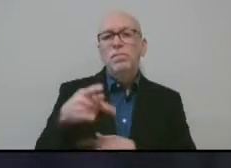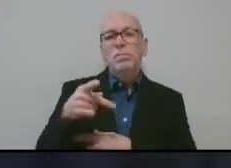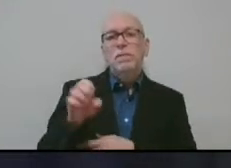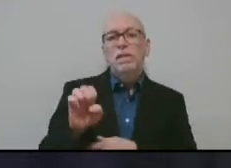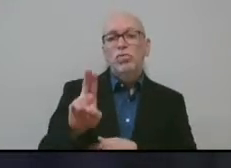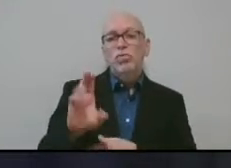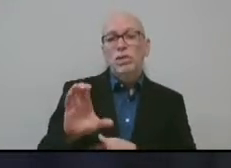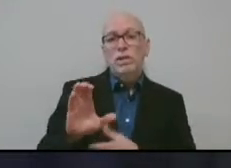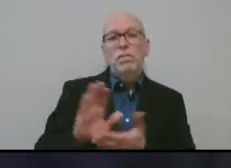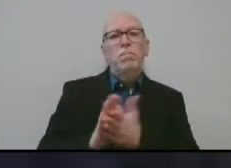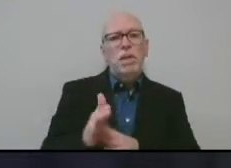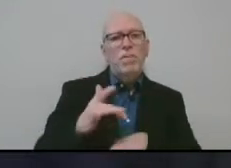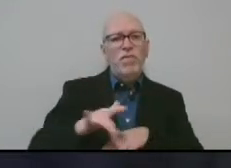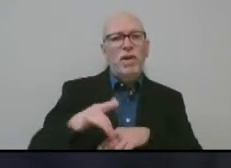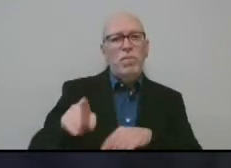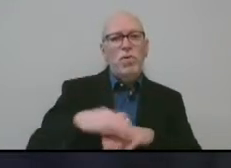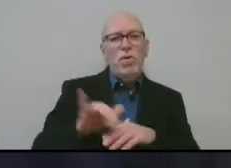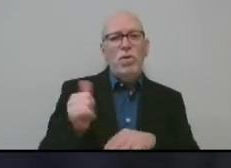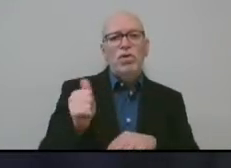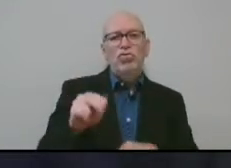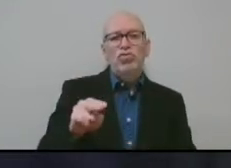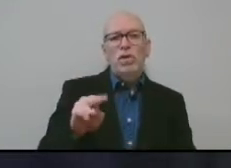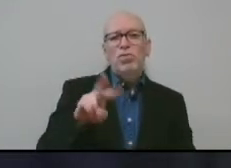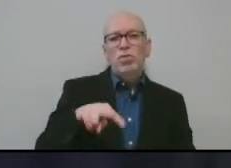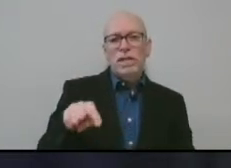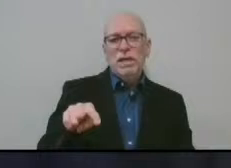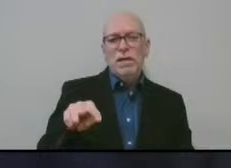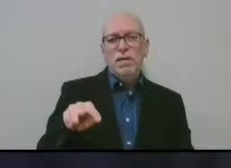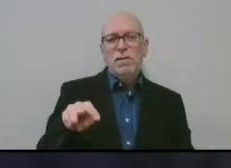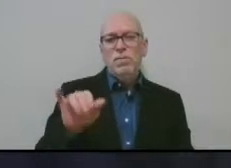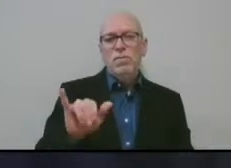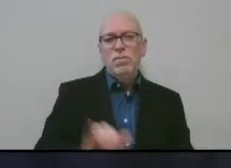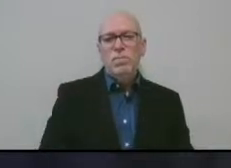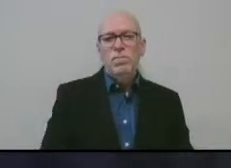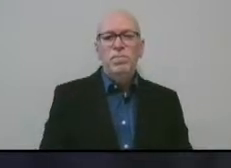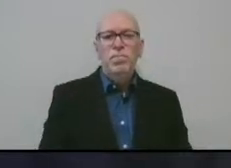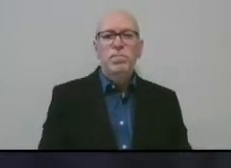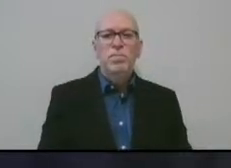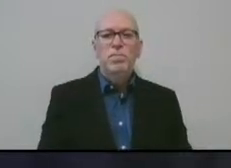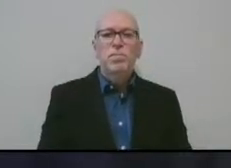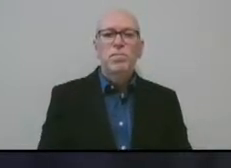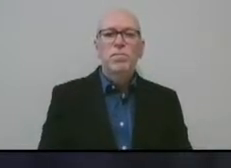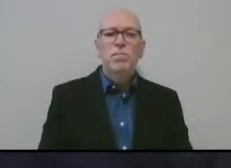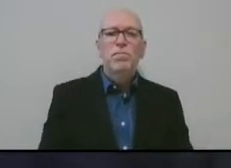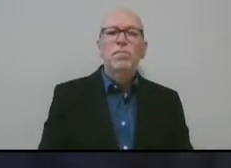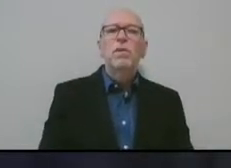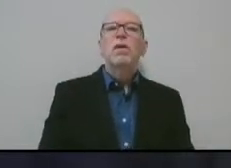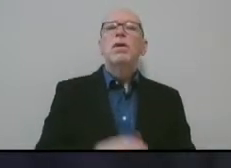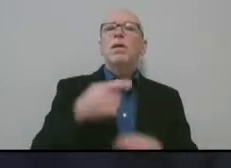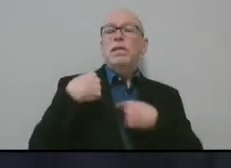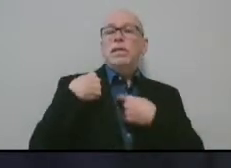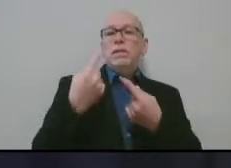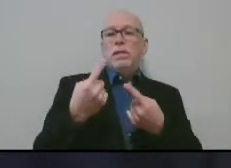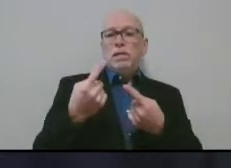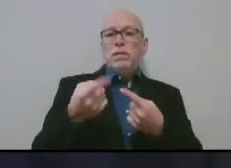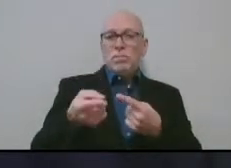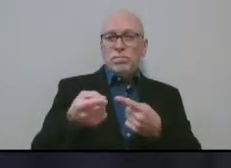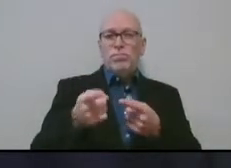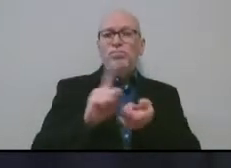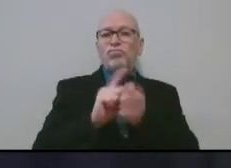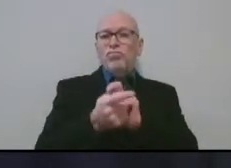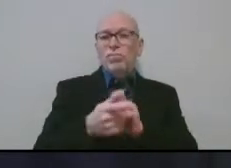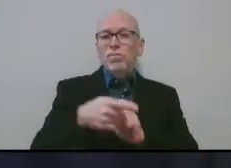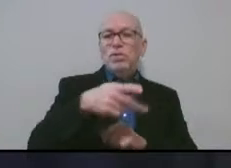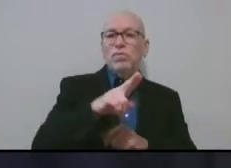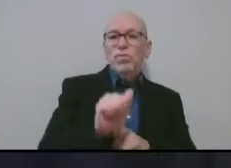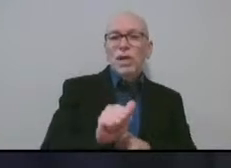became available on January 22nd also. Since the release of the modified PUA